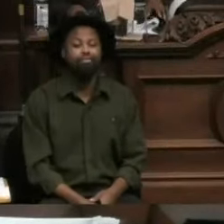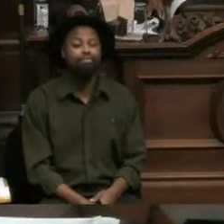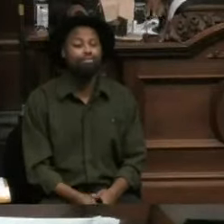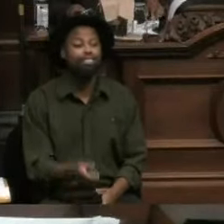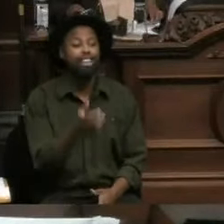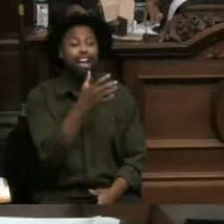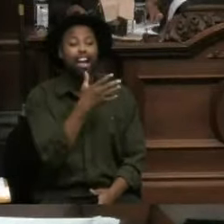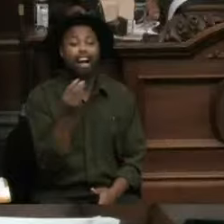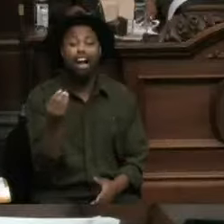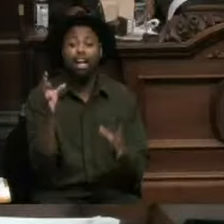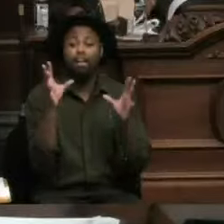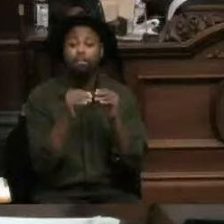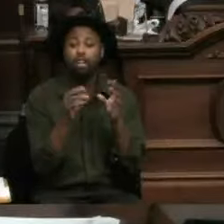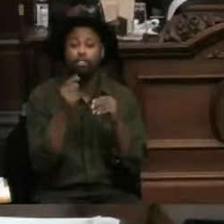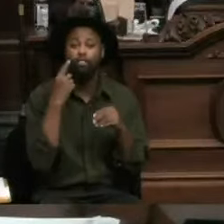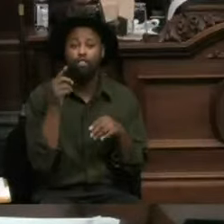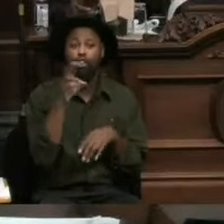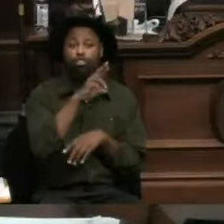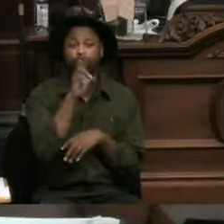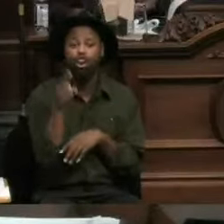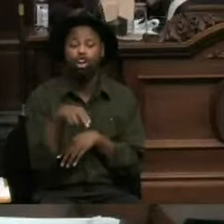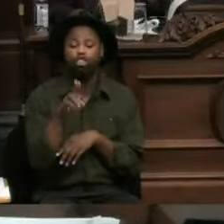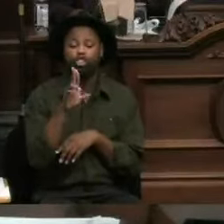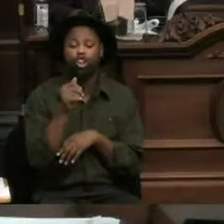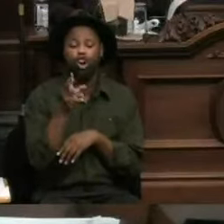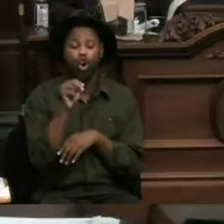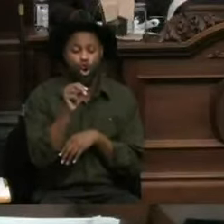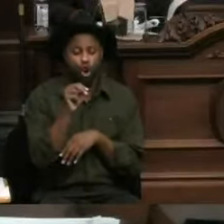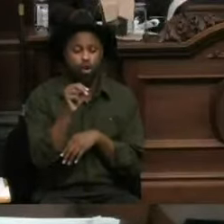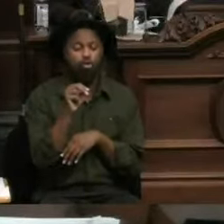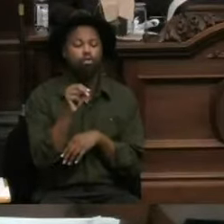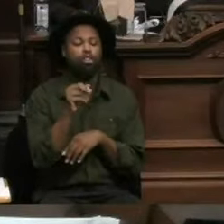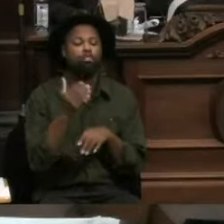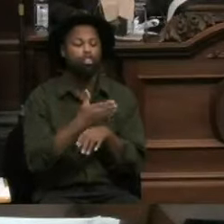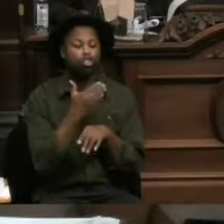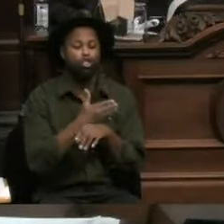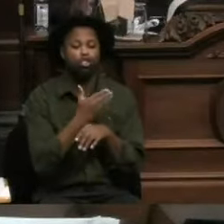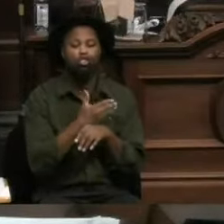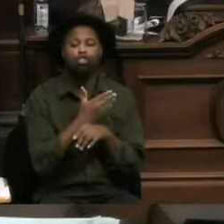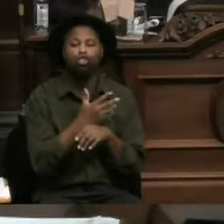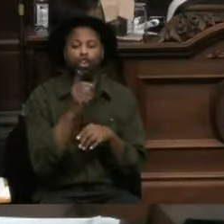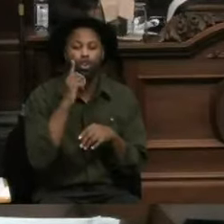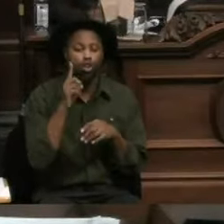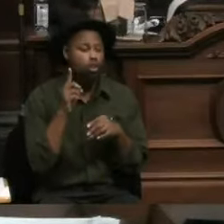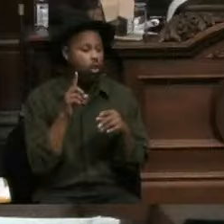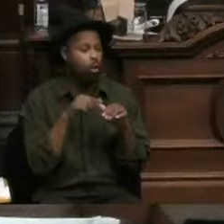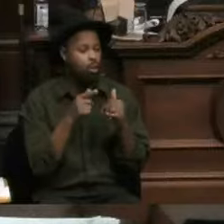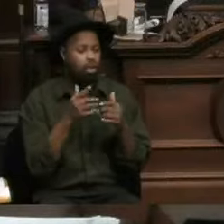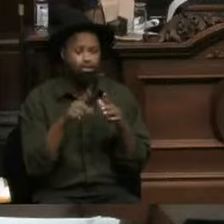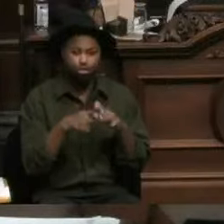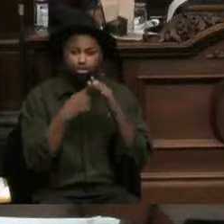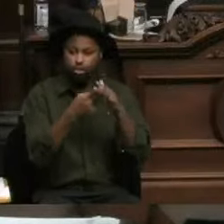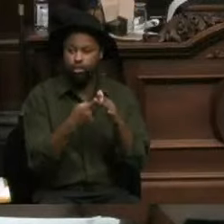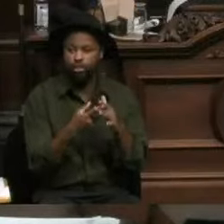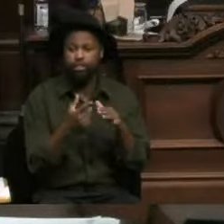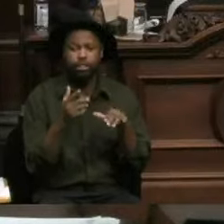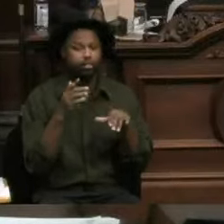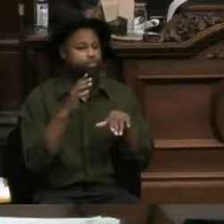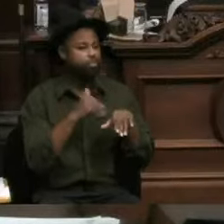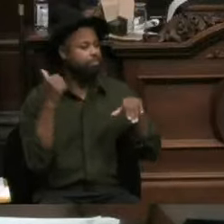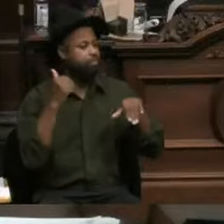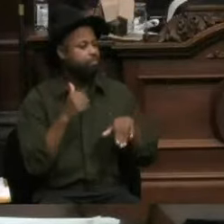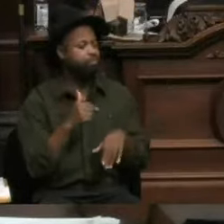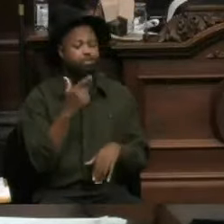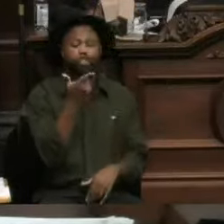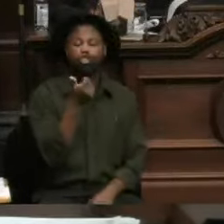the meeting for the Rochester Urban Renewal Agency will come to order. And I'll ask the clerk to call the roll. Agent Councilmember